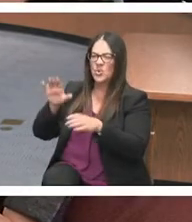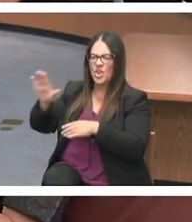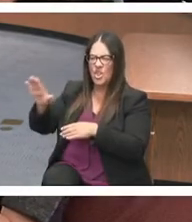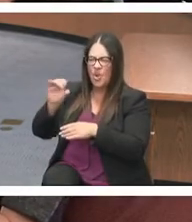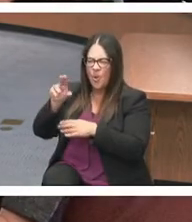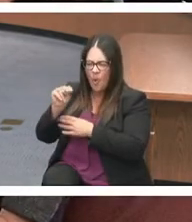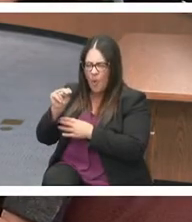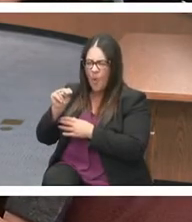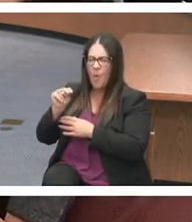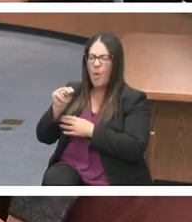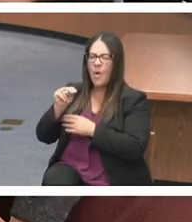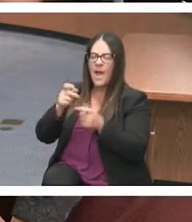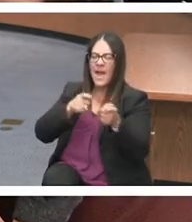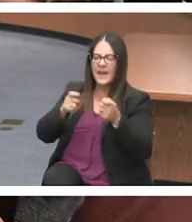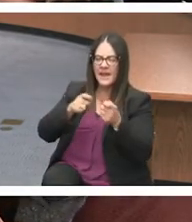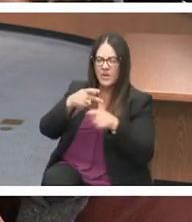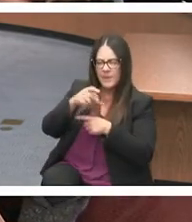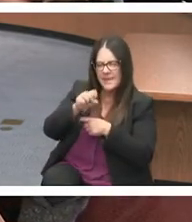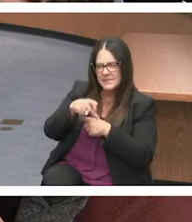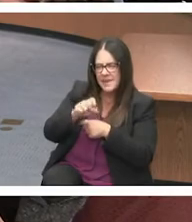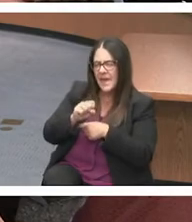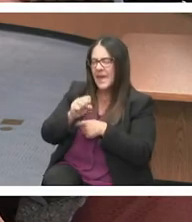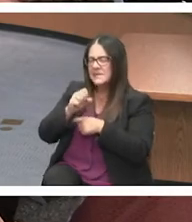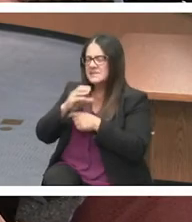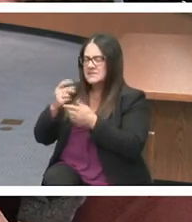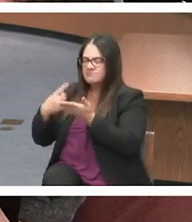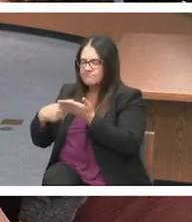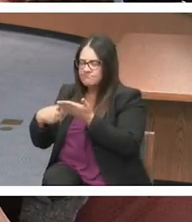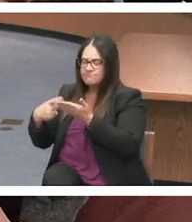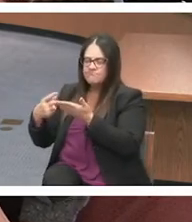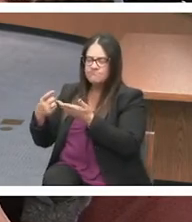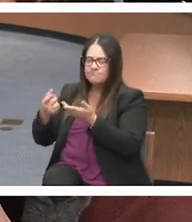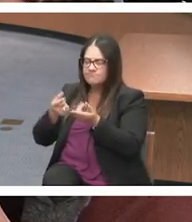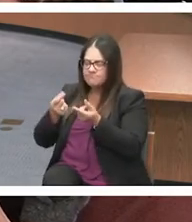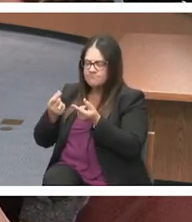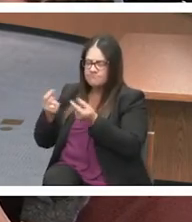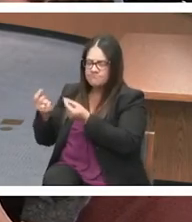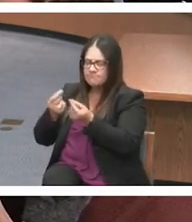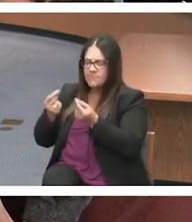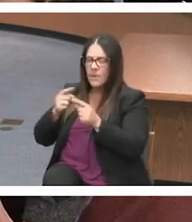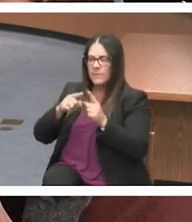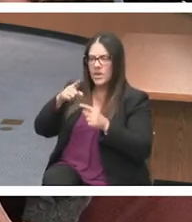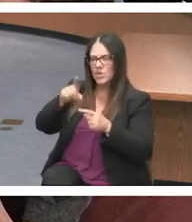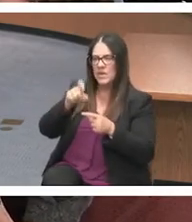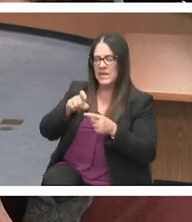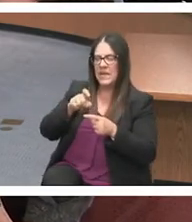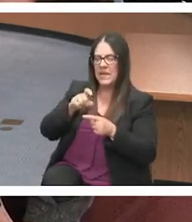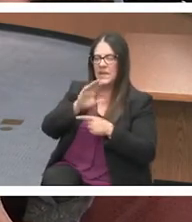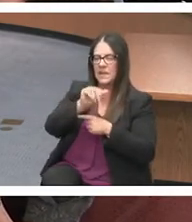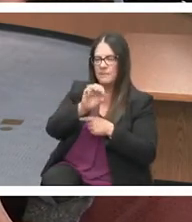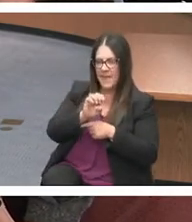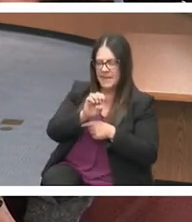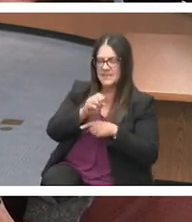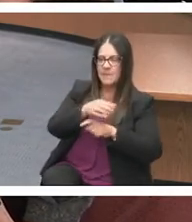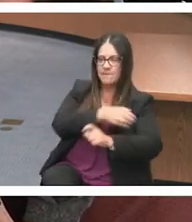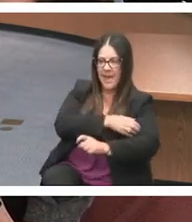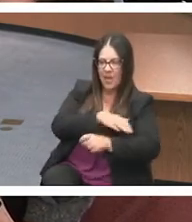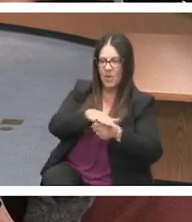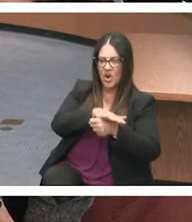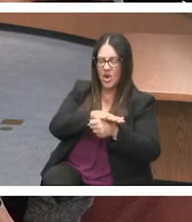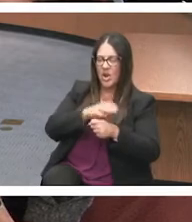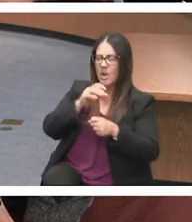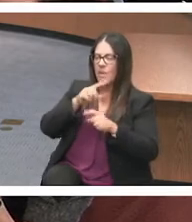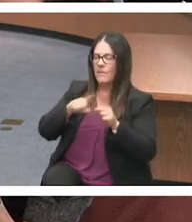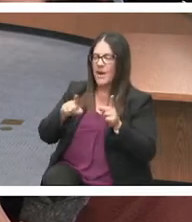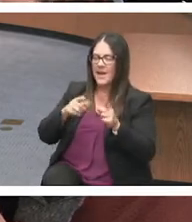to handle PSPS. And part of that will be the fact that you need baseload power in order to run intermittent resources, can't